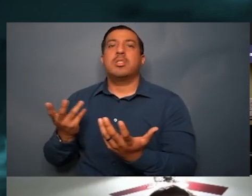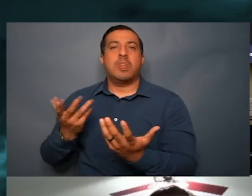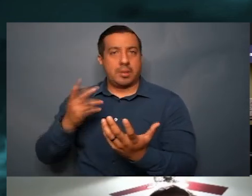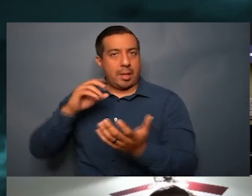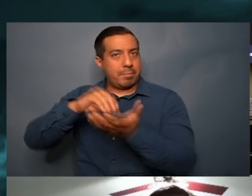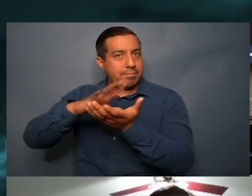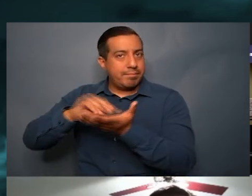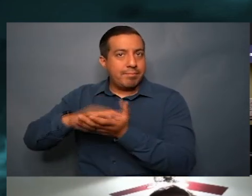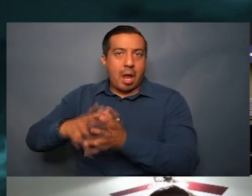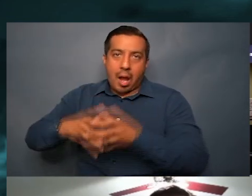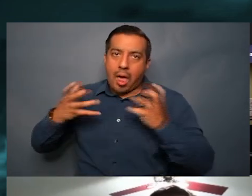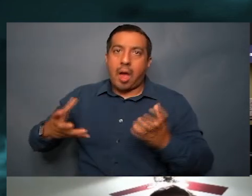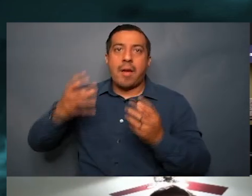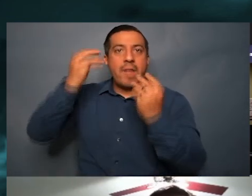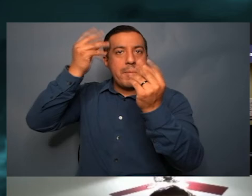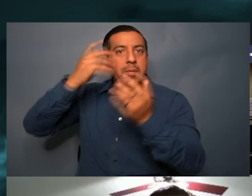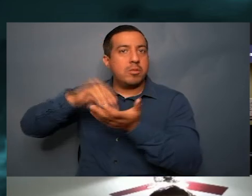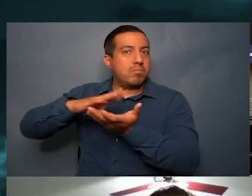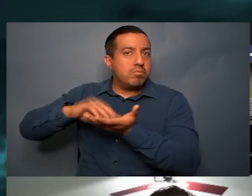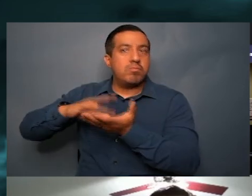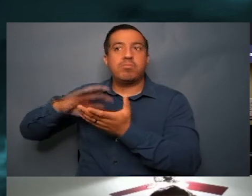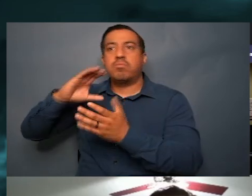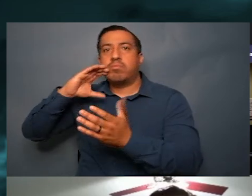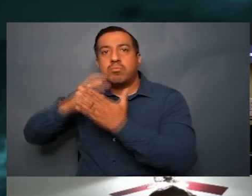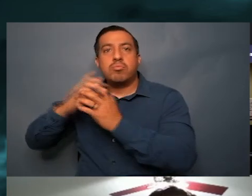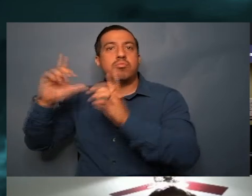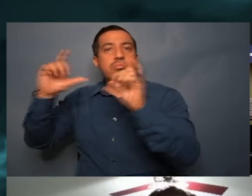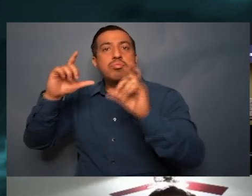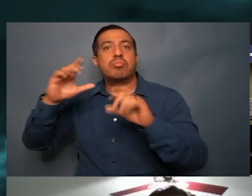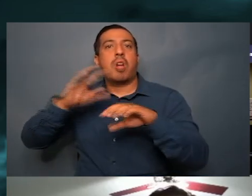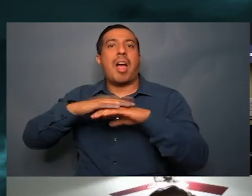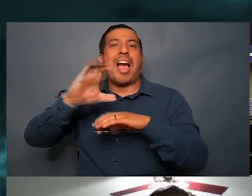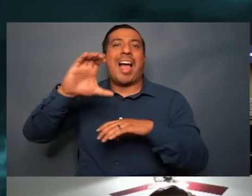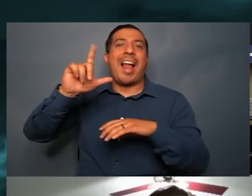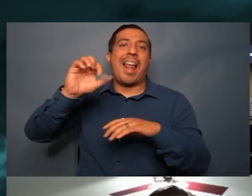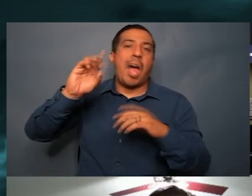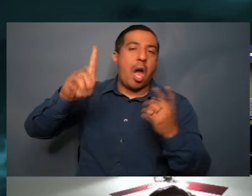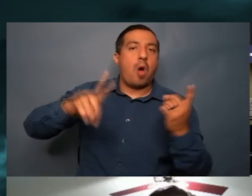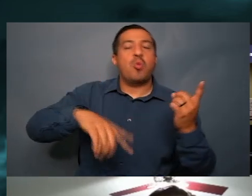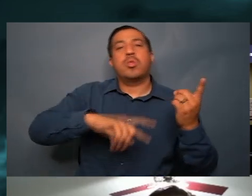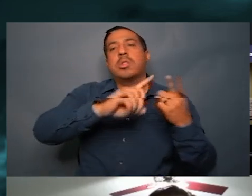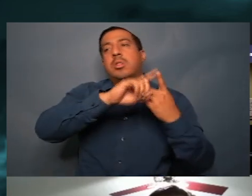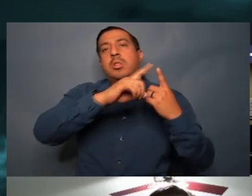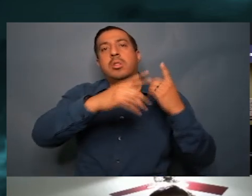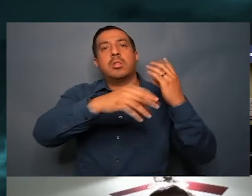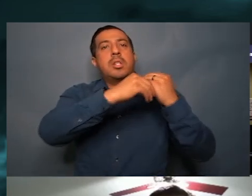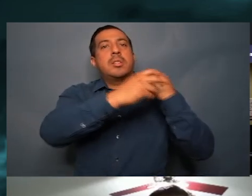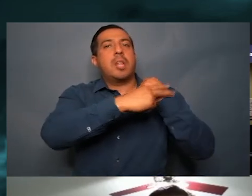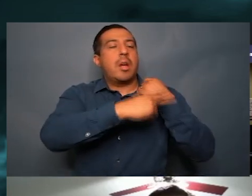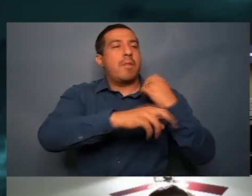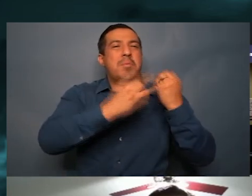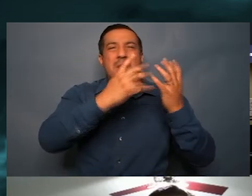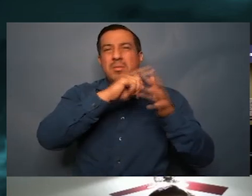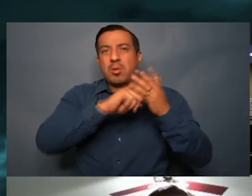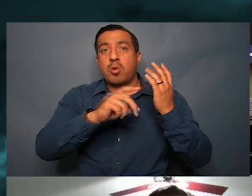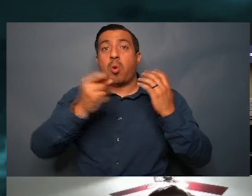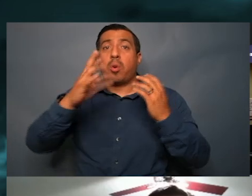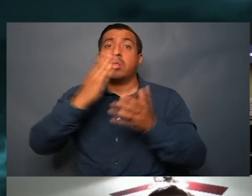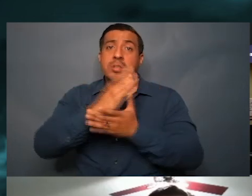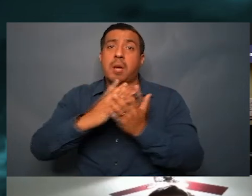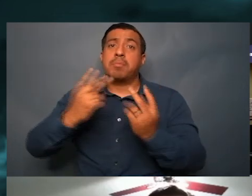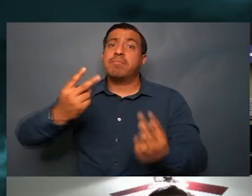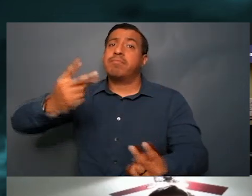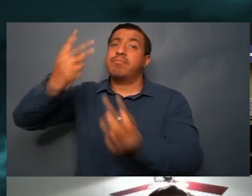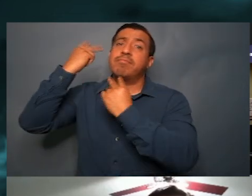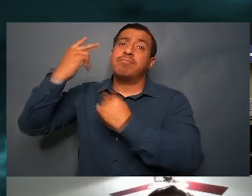can. You can store it on the cloud. There's a lot of ways to do that. And then there are those mementos. And